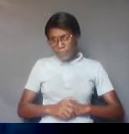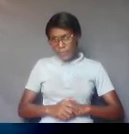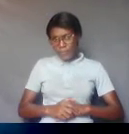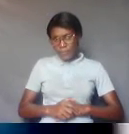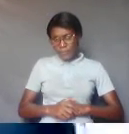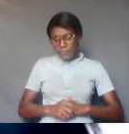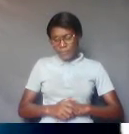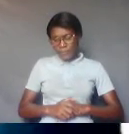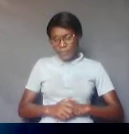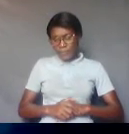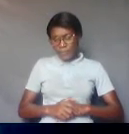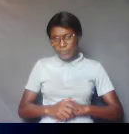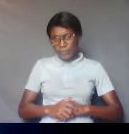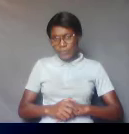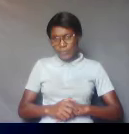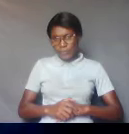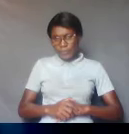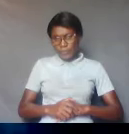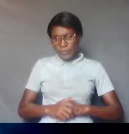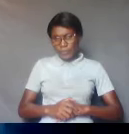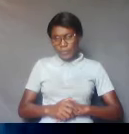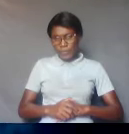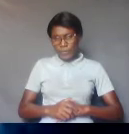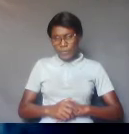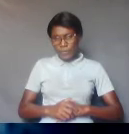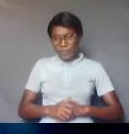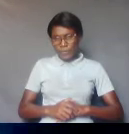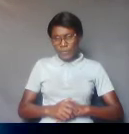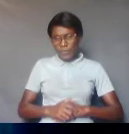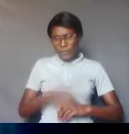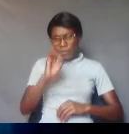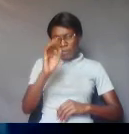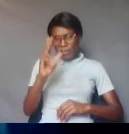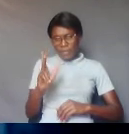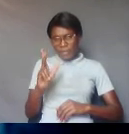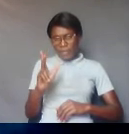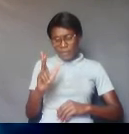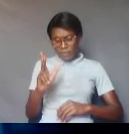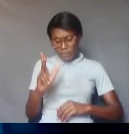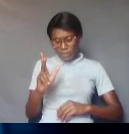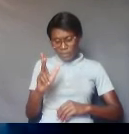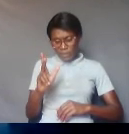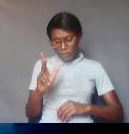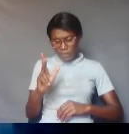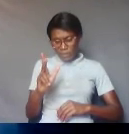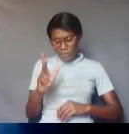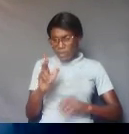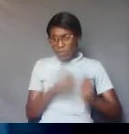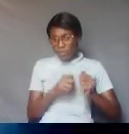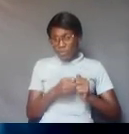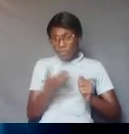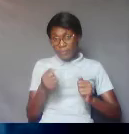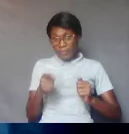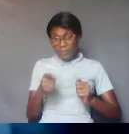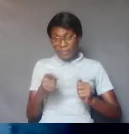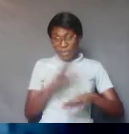has technically a defect, that would be seen as not an image of God. But here, Jesus is reinforcing to say, this